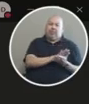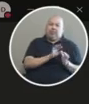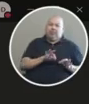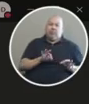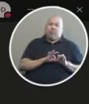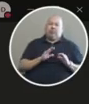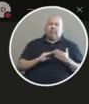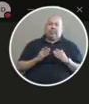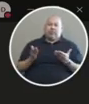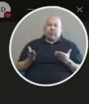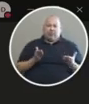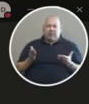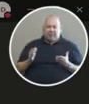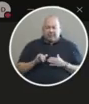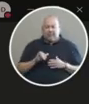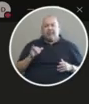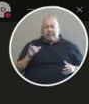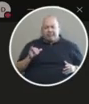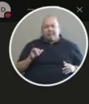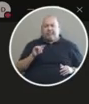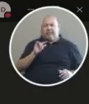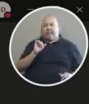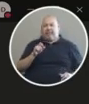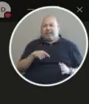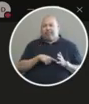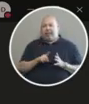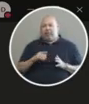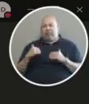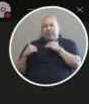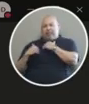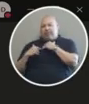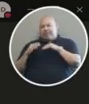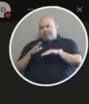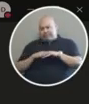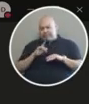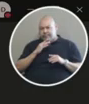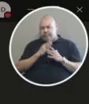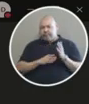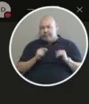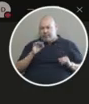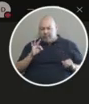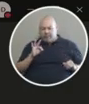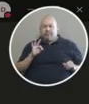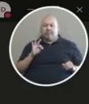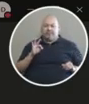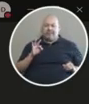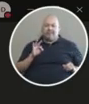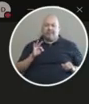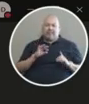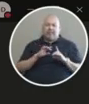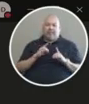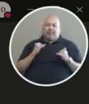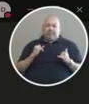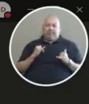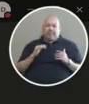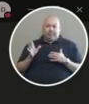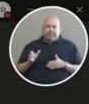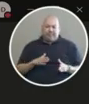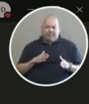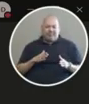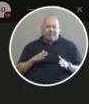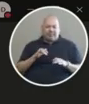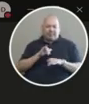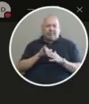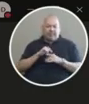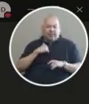city services, which taxpayers are counting on, which is also part of the current strategic plan, is that